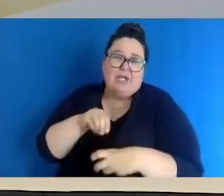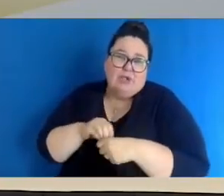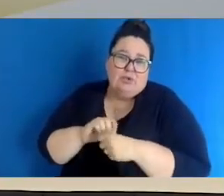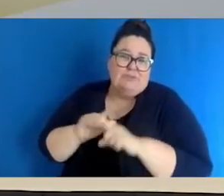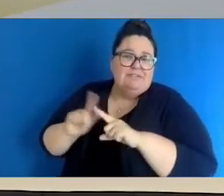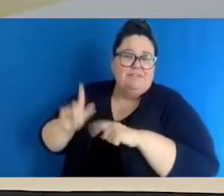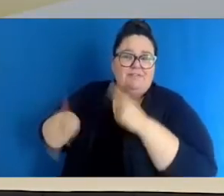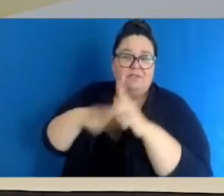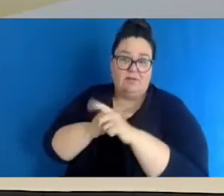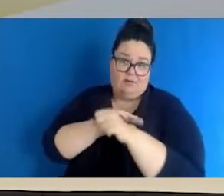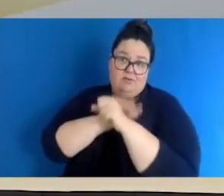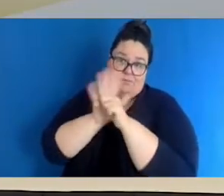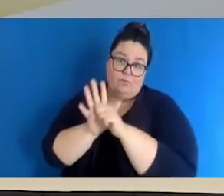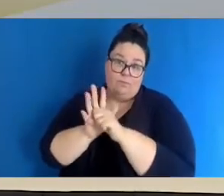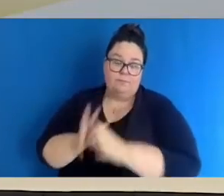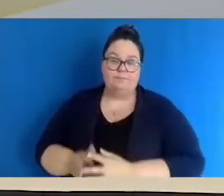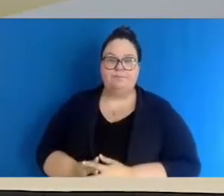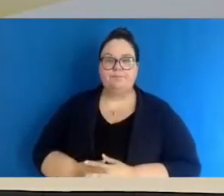concern.